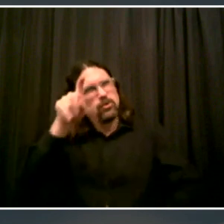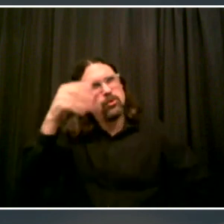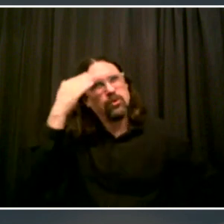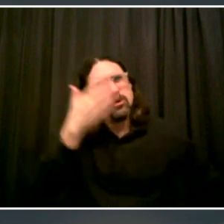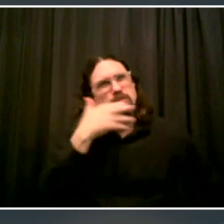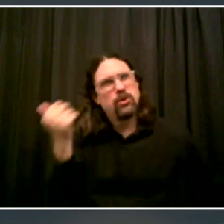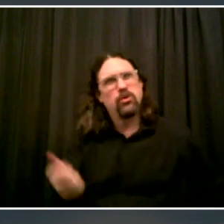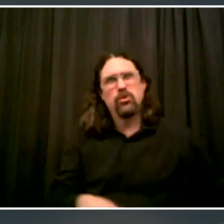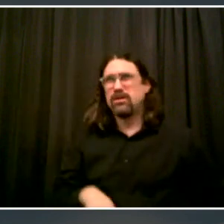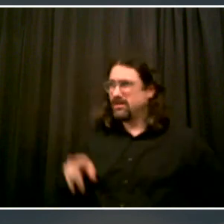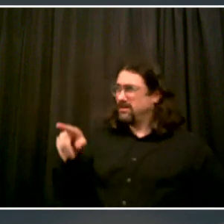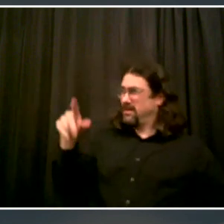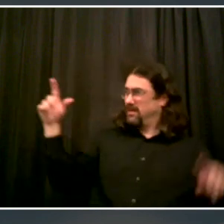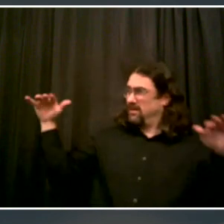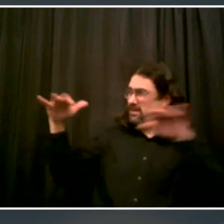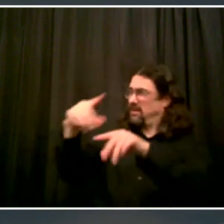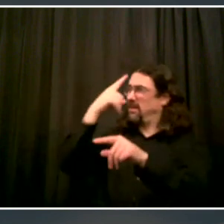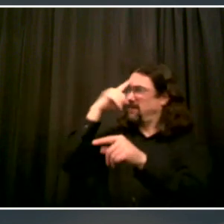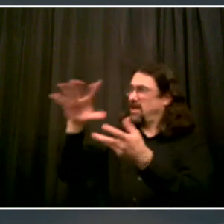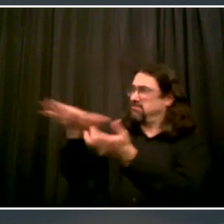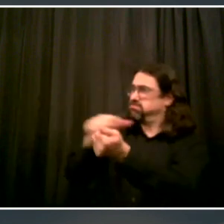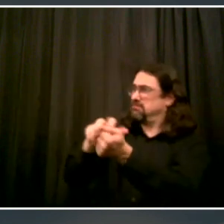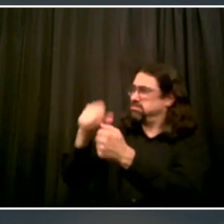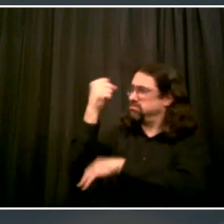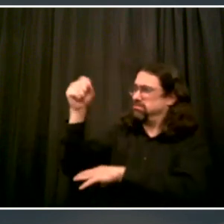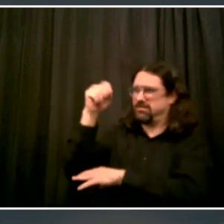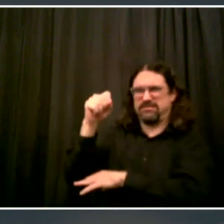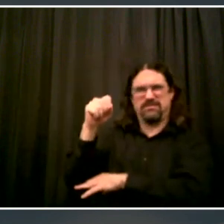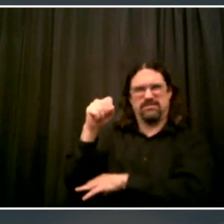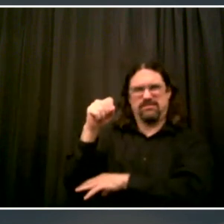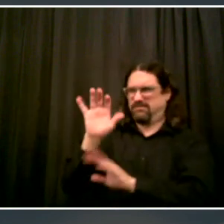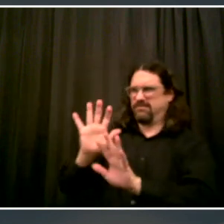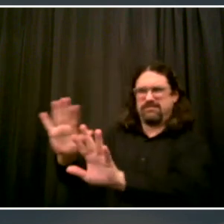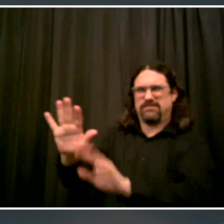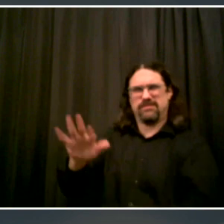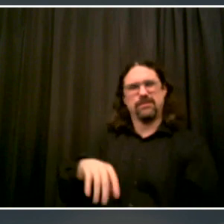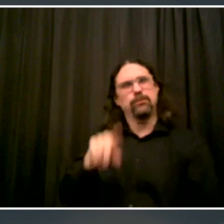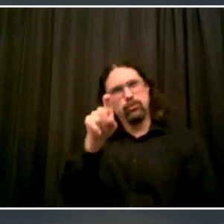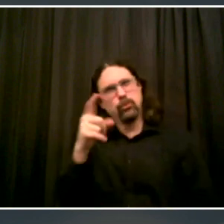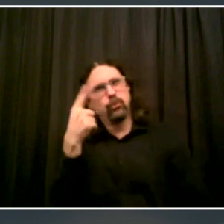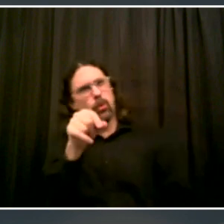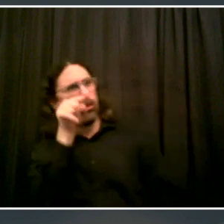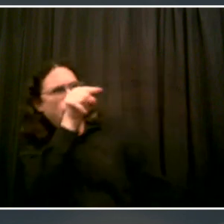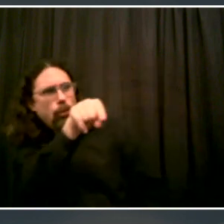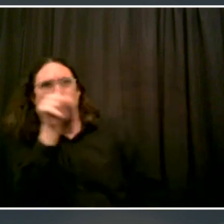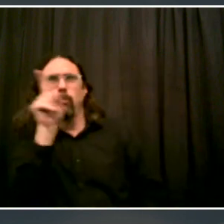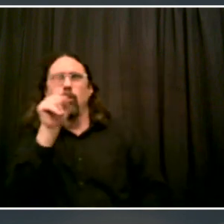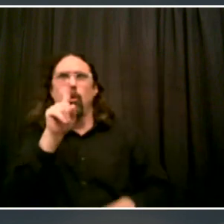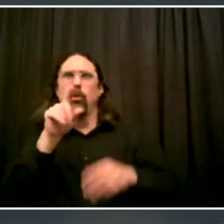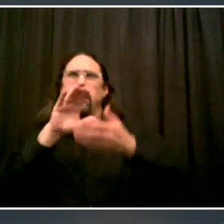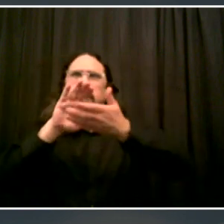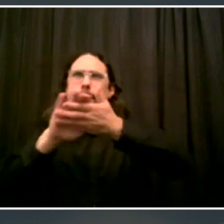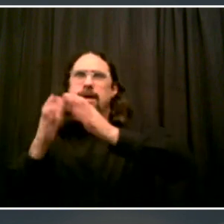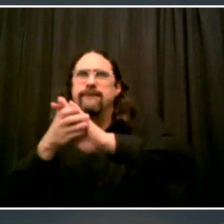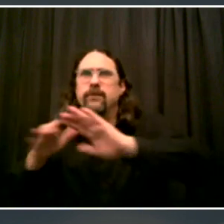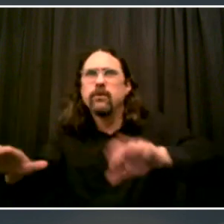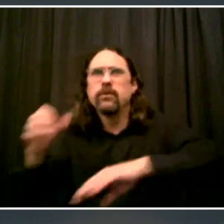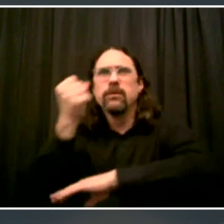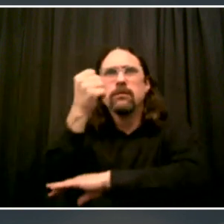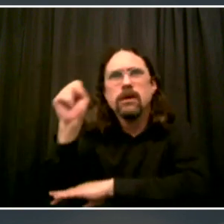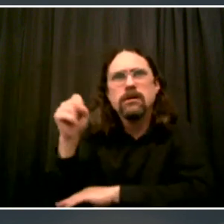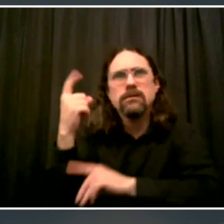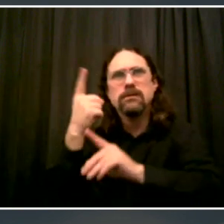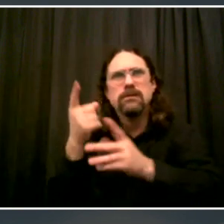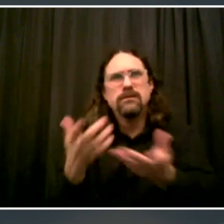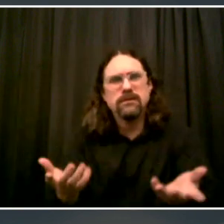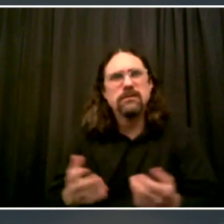there. But we had the information, again, that was told to us by the organizers. Part of